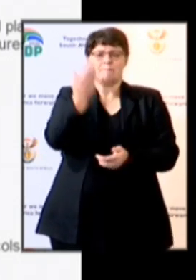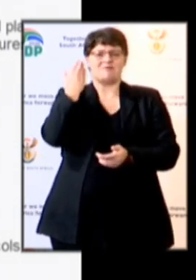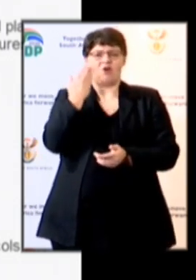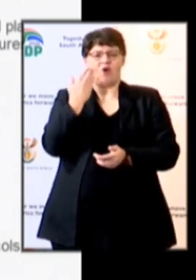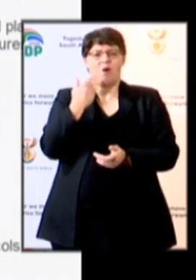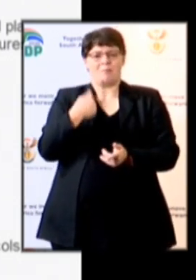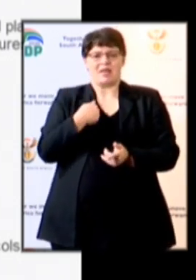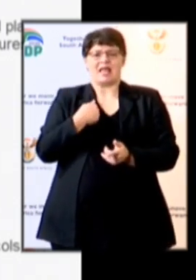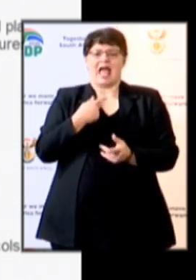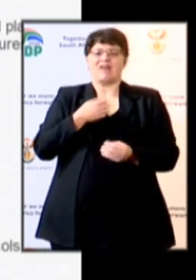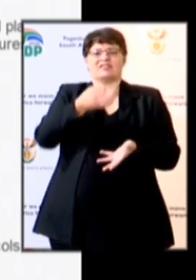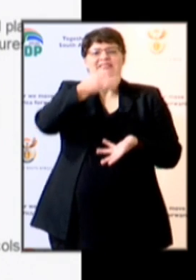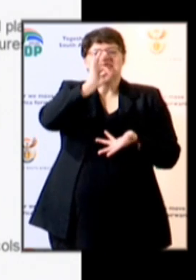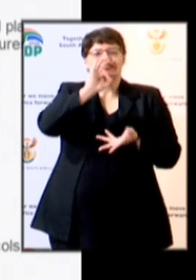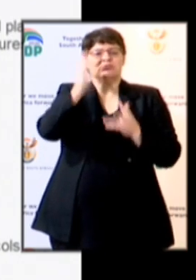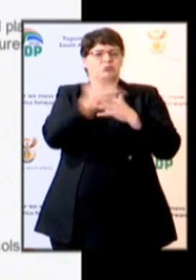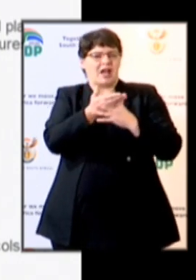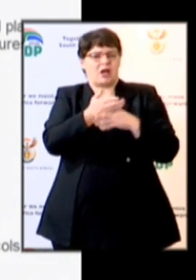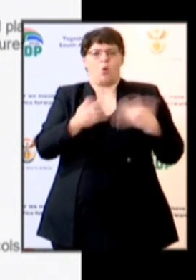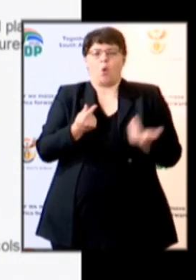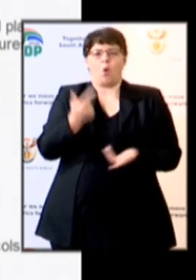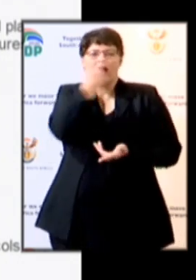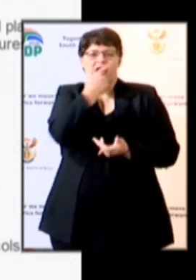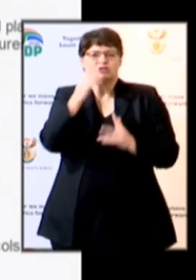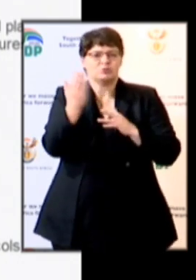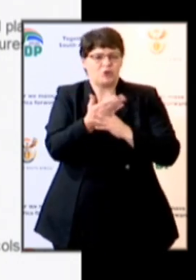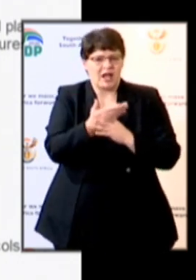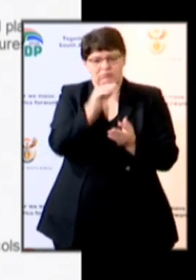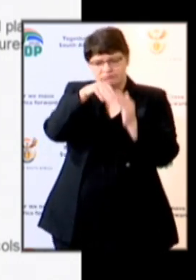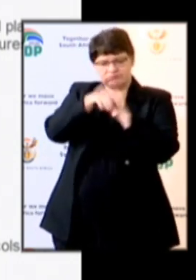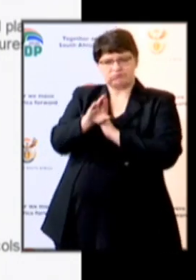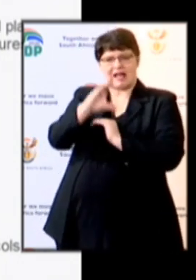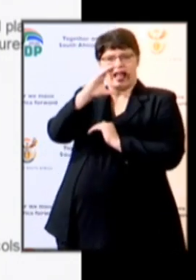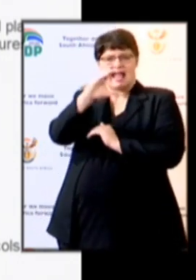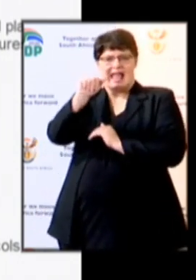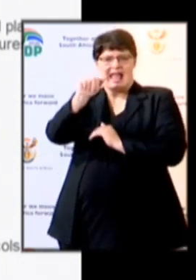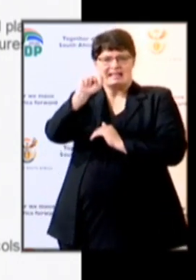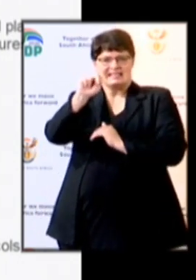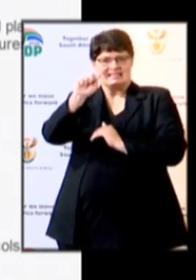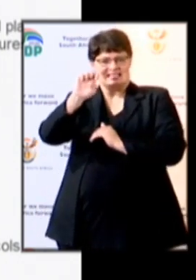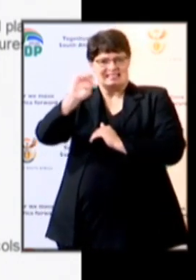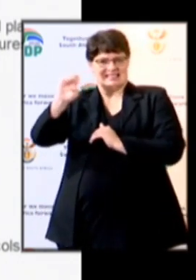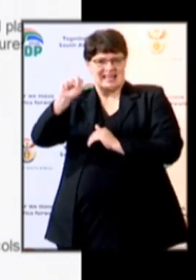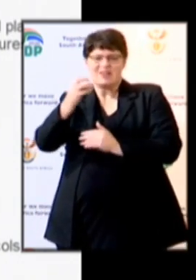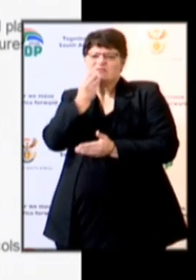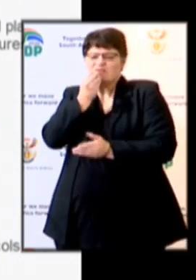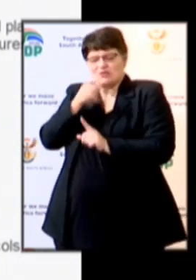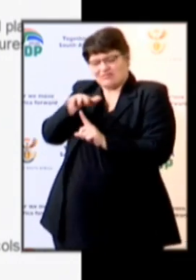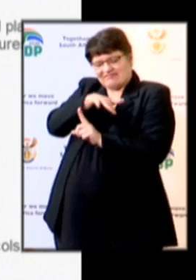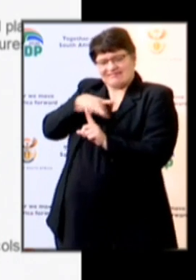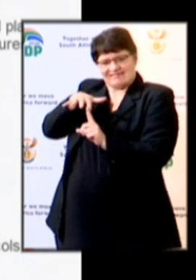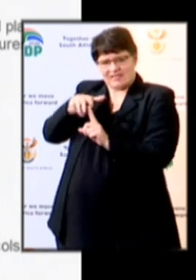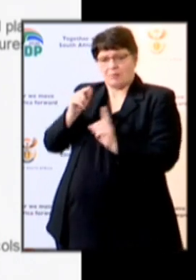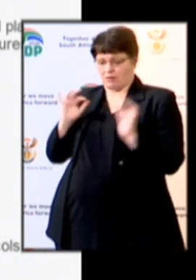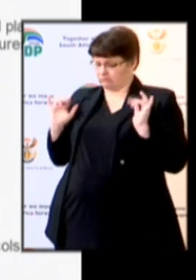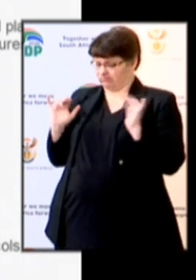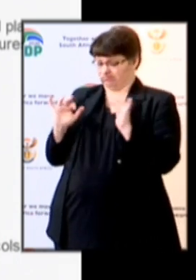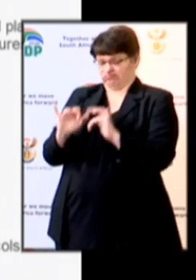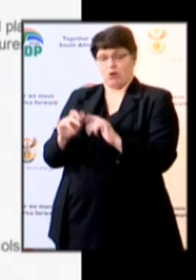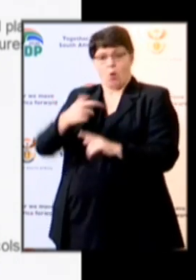been sitting in the canteens. We have to change, make sure there's social distancing, nothing more